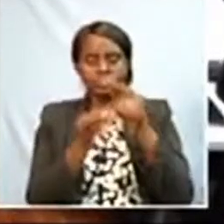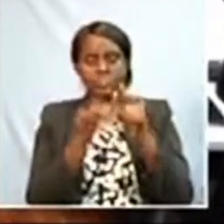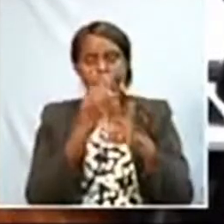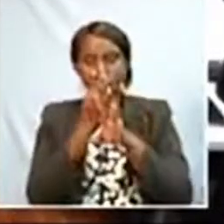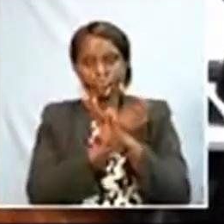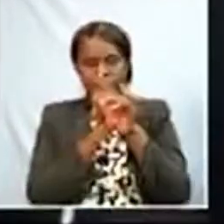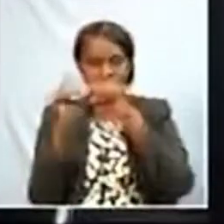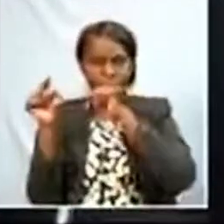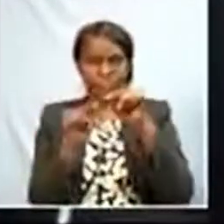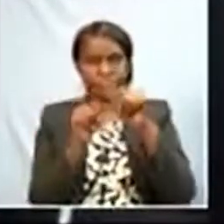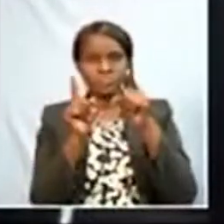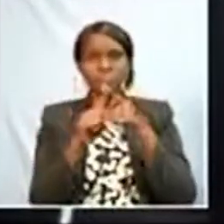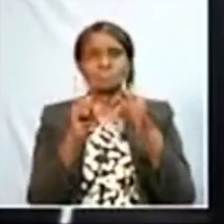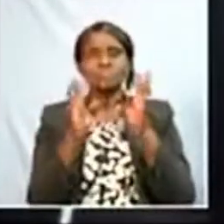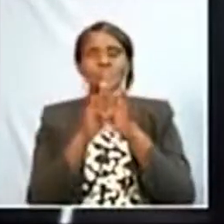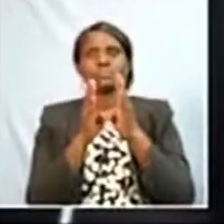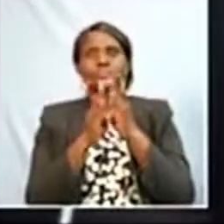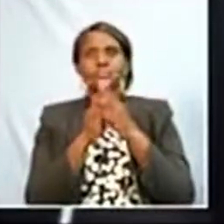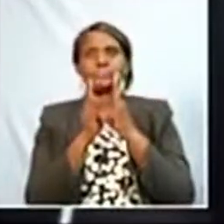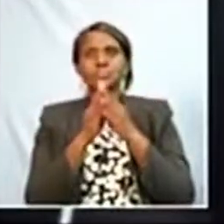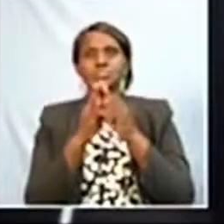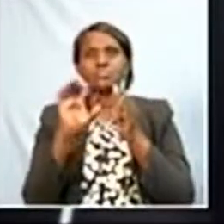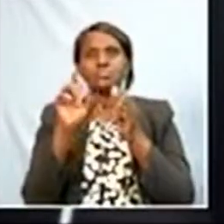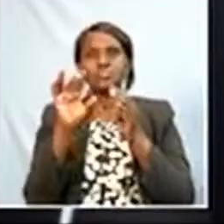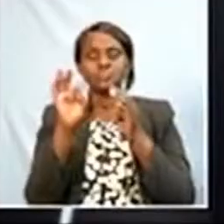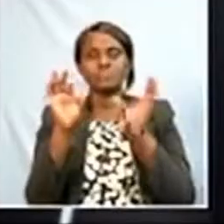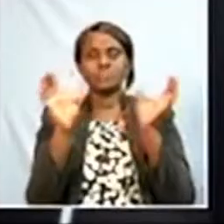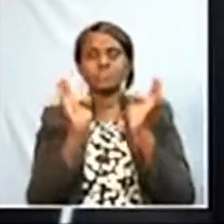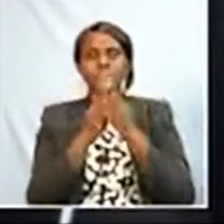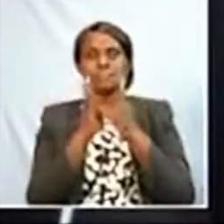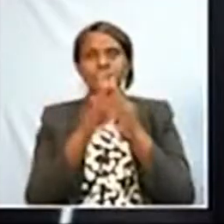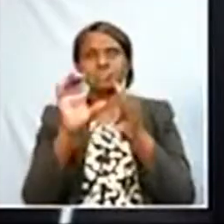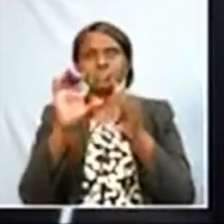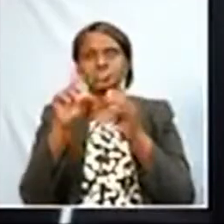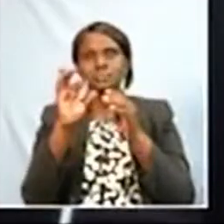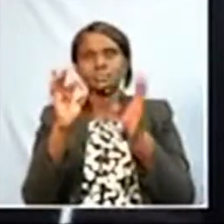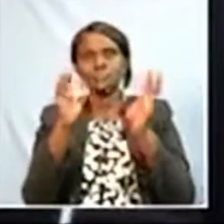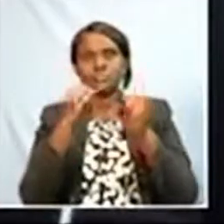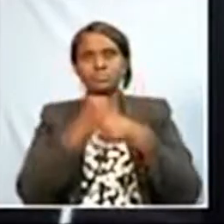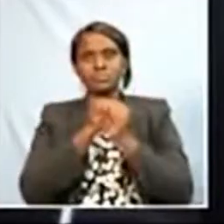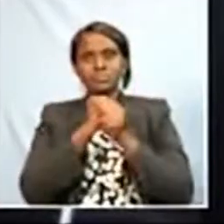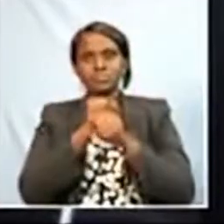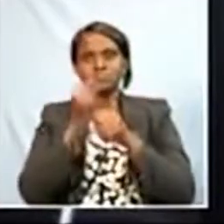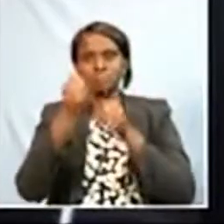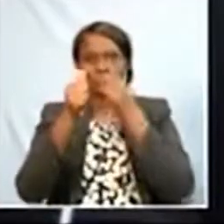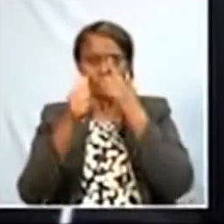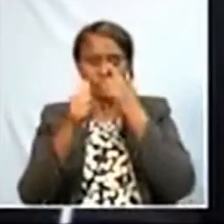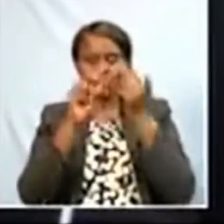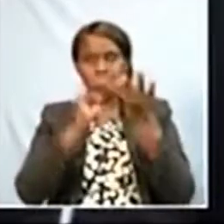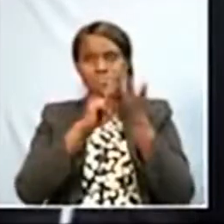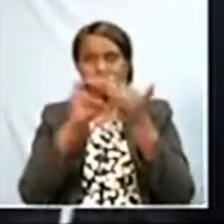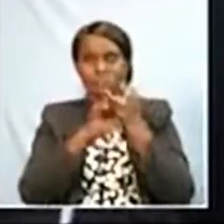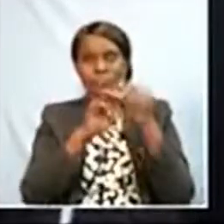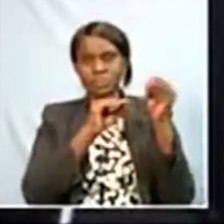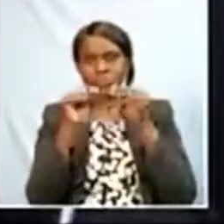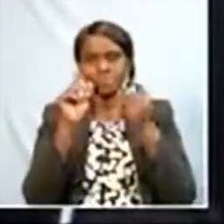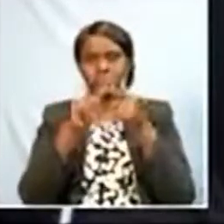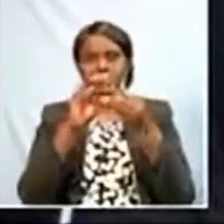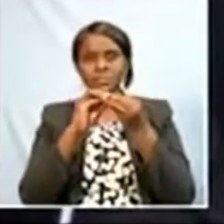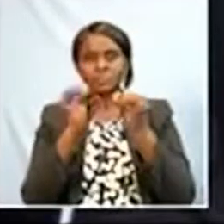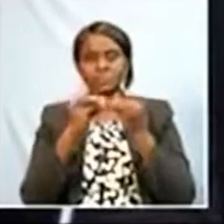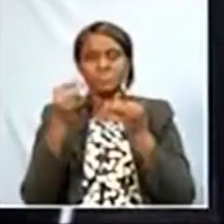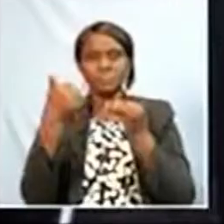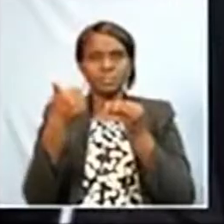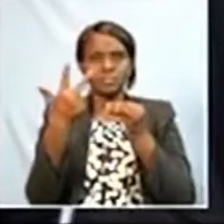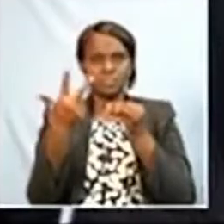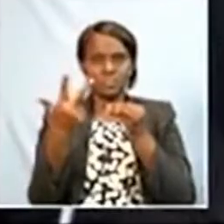to the meeting. So a CDF meeting was constituted on 10th March. We go to Appendix 3.